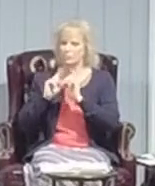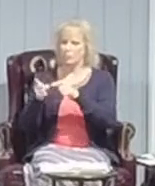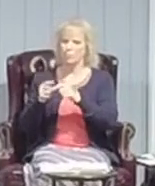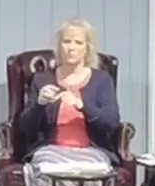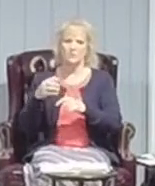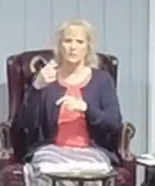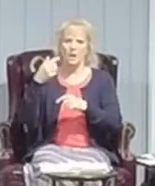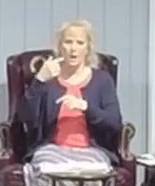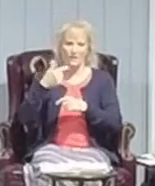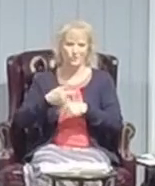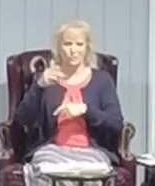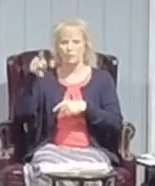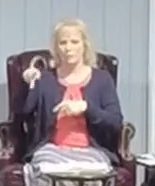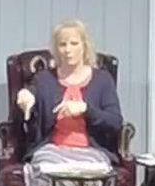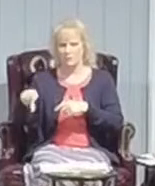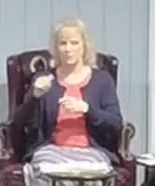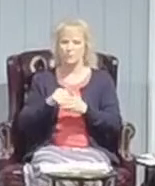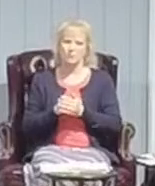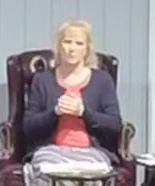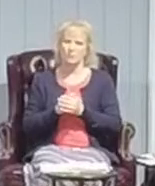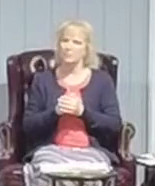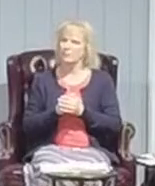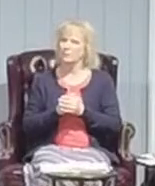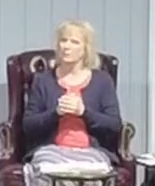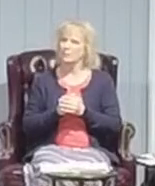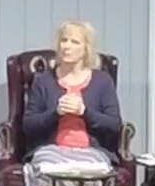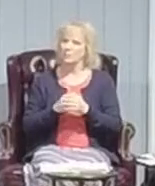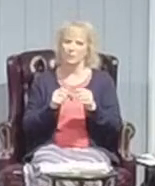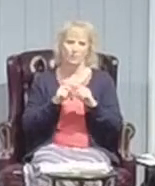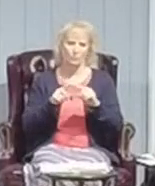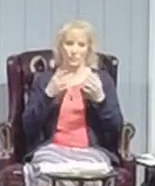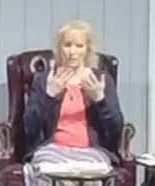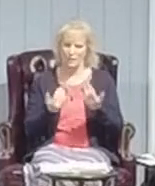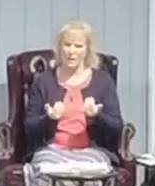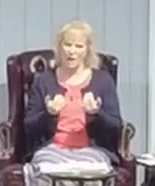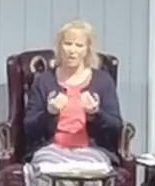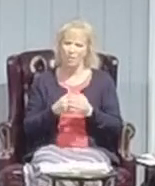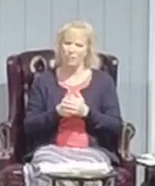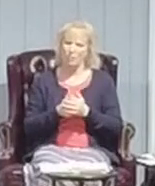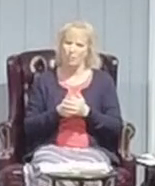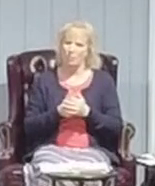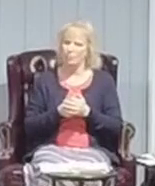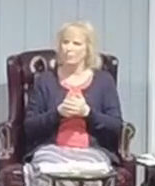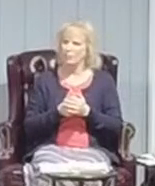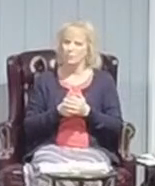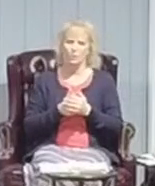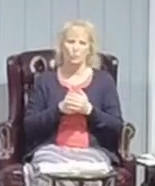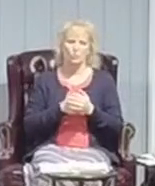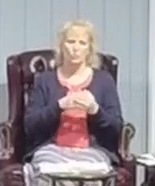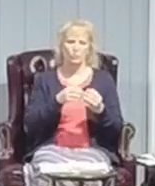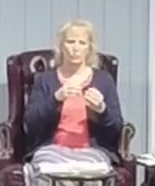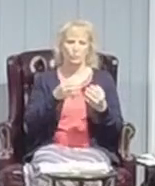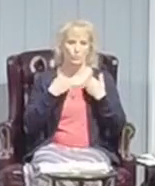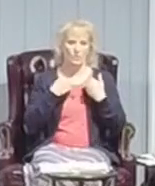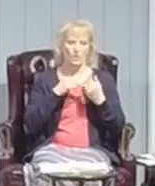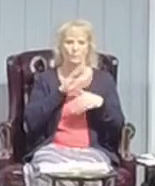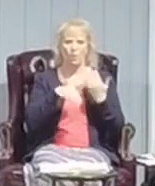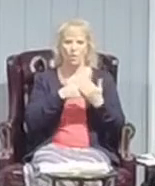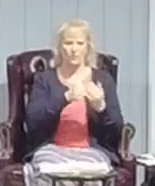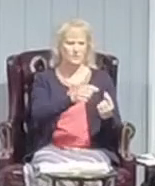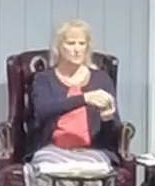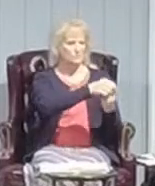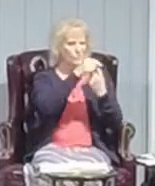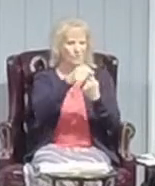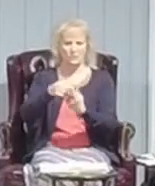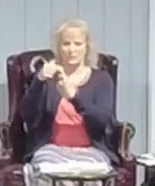and they kind of took care of everything. But now, I'm sure it's the same way here. You got all these specialties.